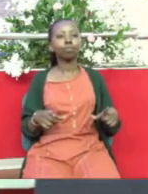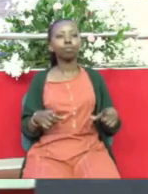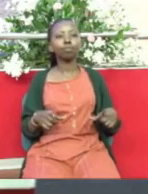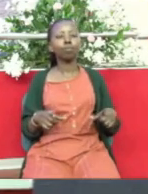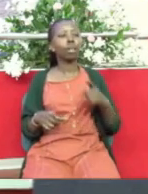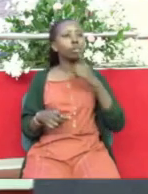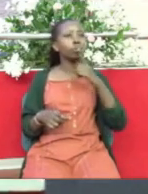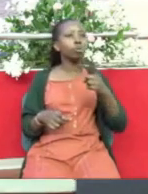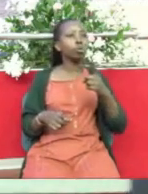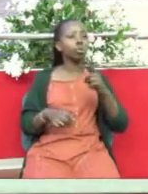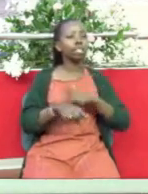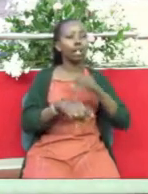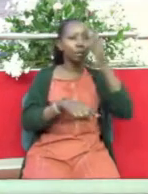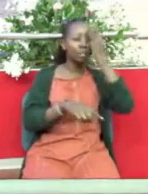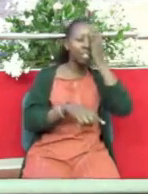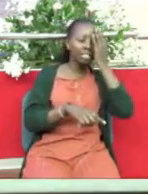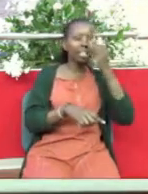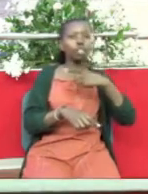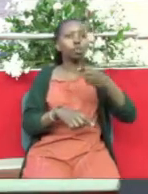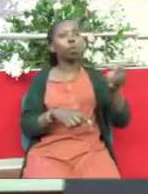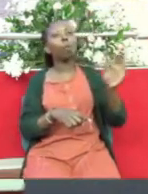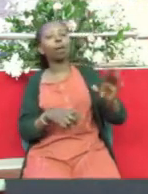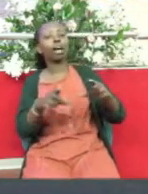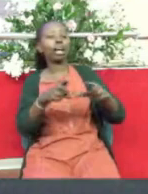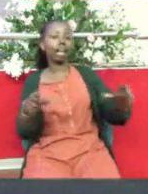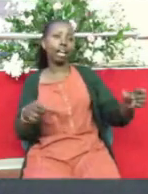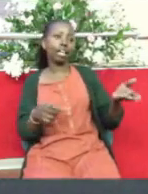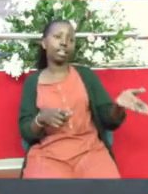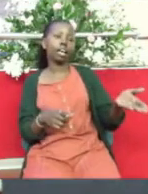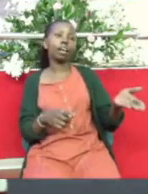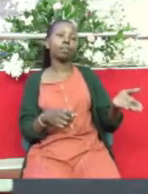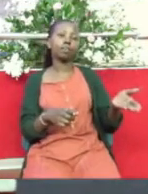And so as the Israelites have gone back to their land,